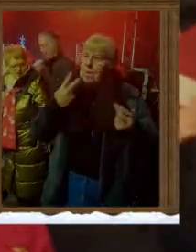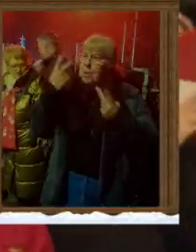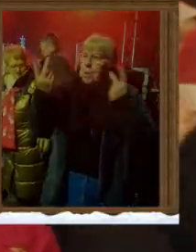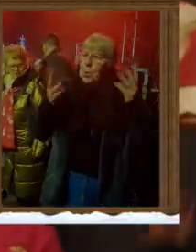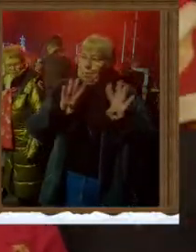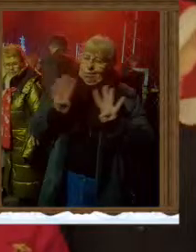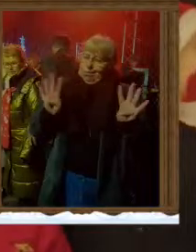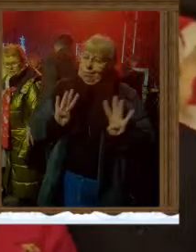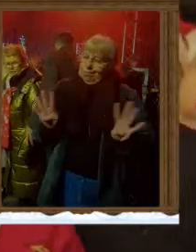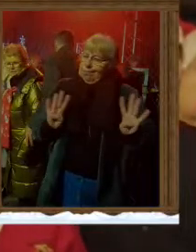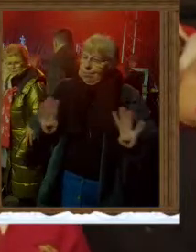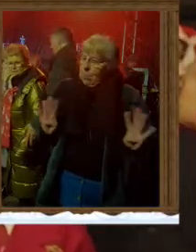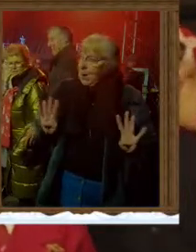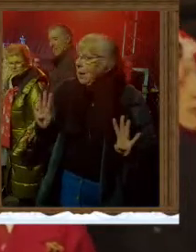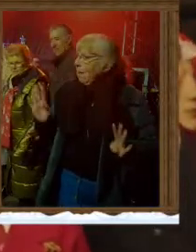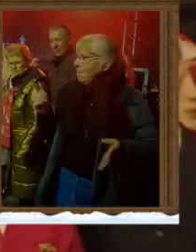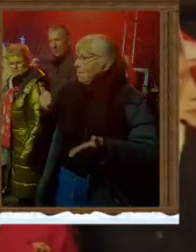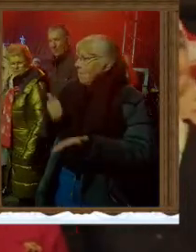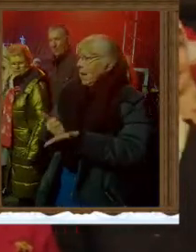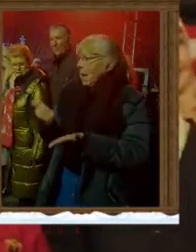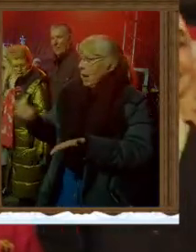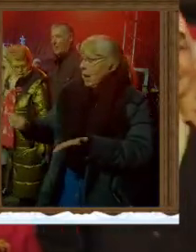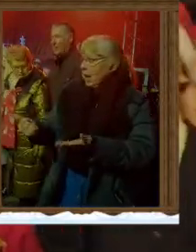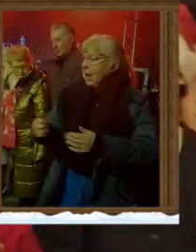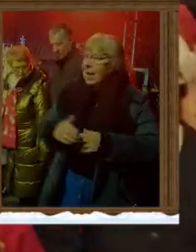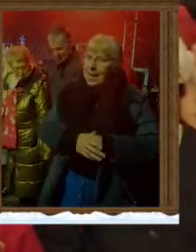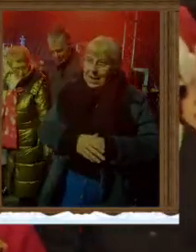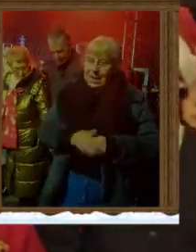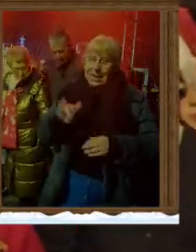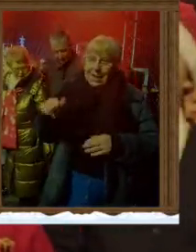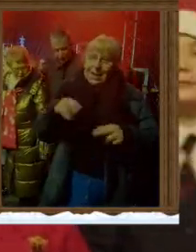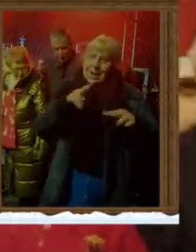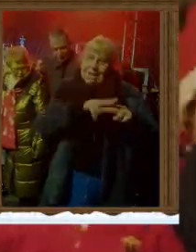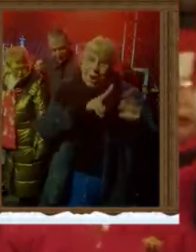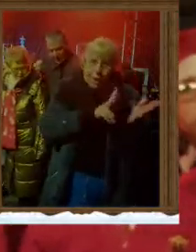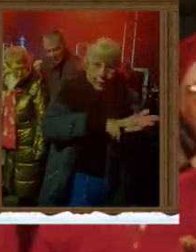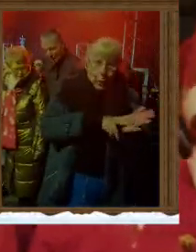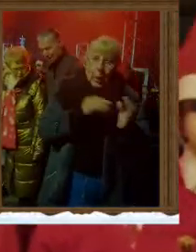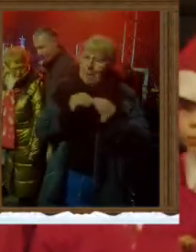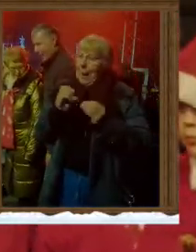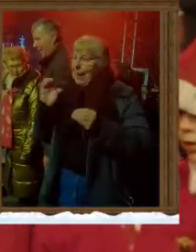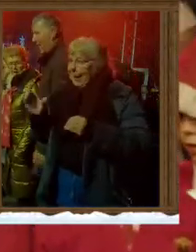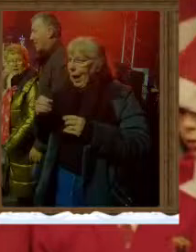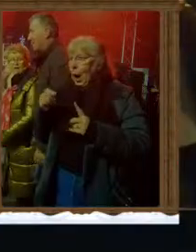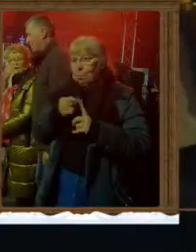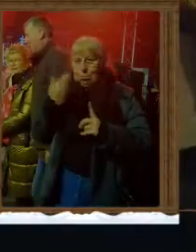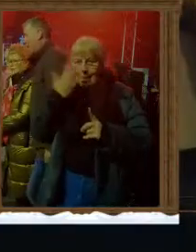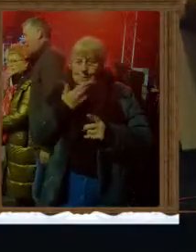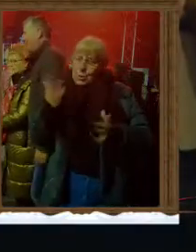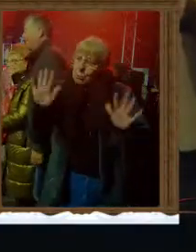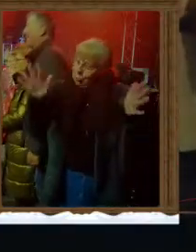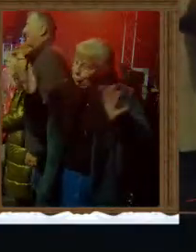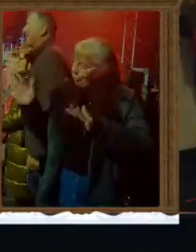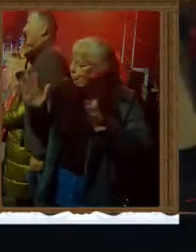choir. The combined, they were fantastic. Boys and girls from Fairview and Ballyclare Primary School. Round of applause for the kids.